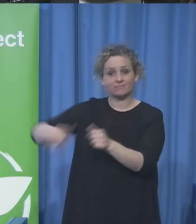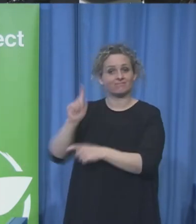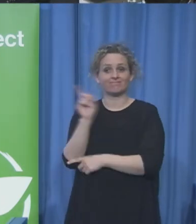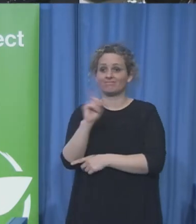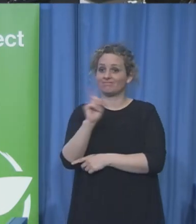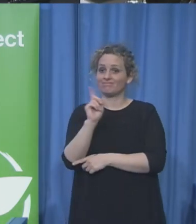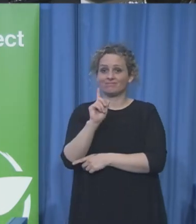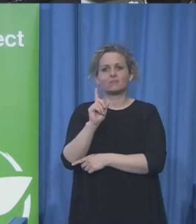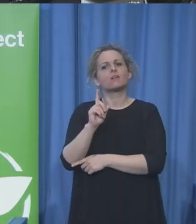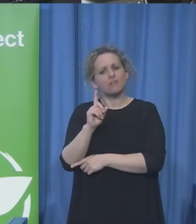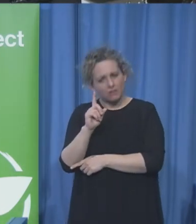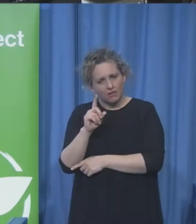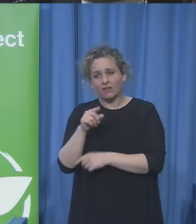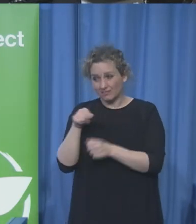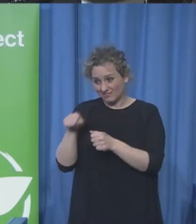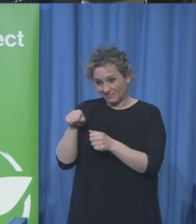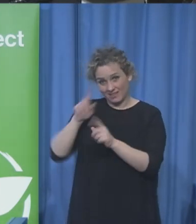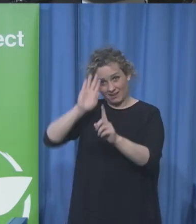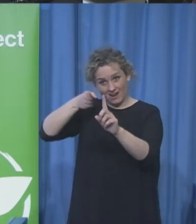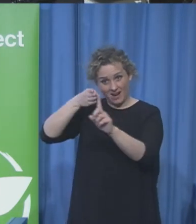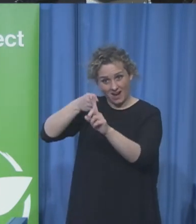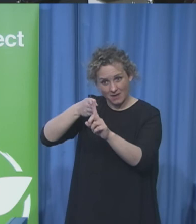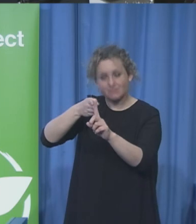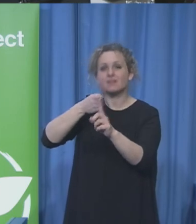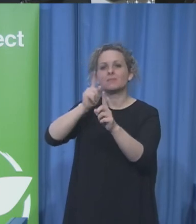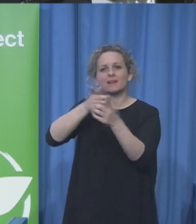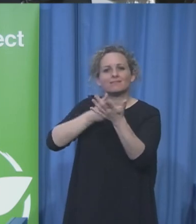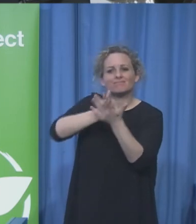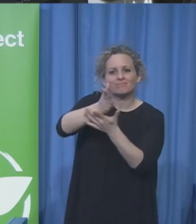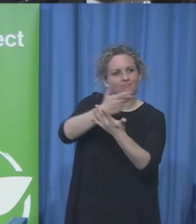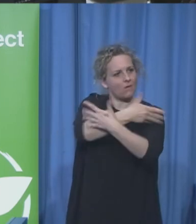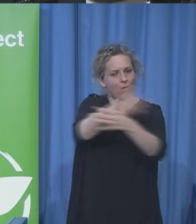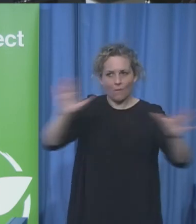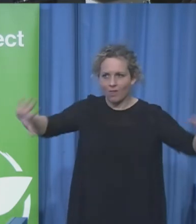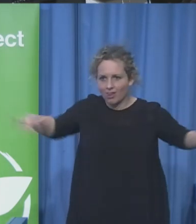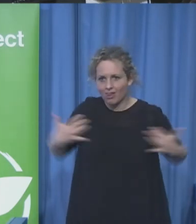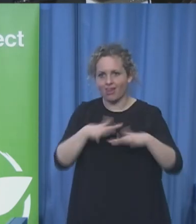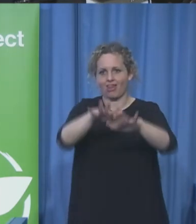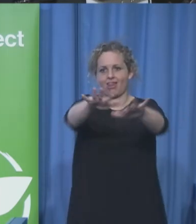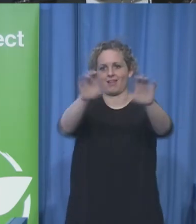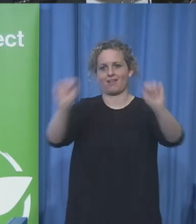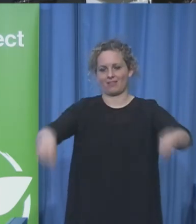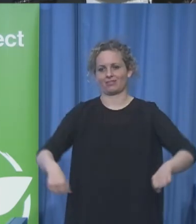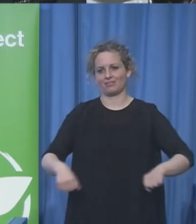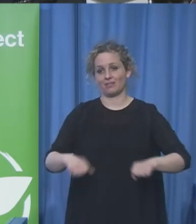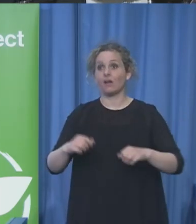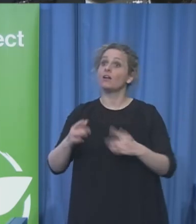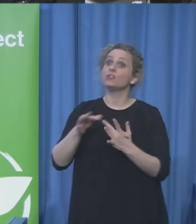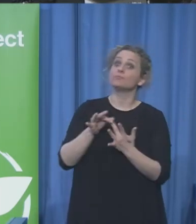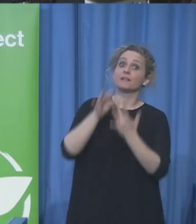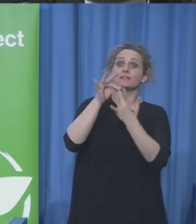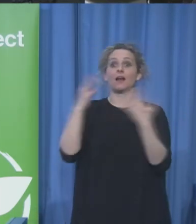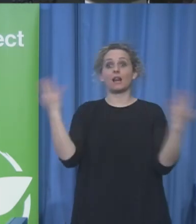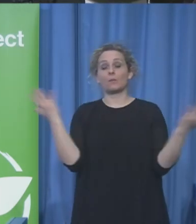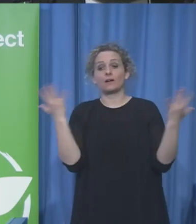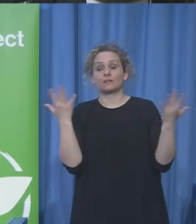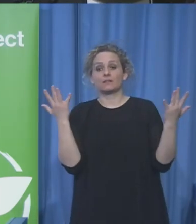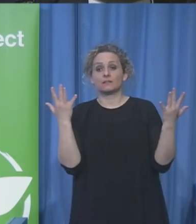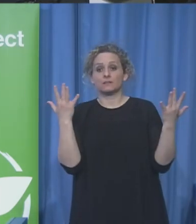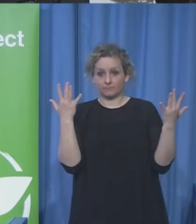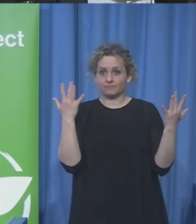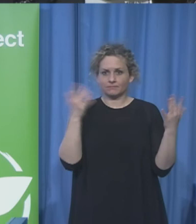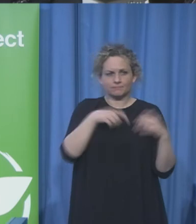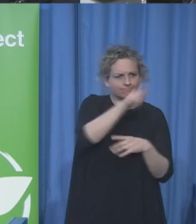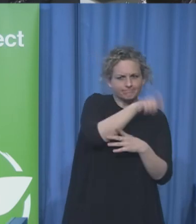barriers, and those barriers that persons with disabilities face all the days. And therefore,